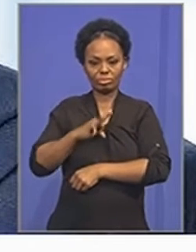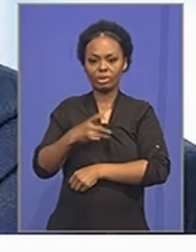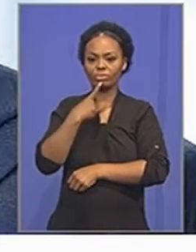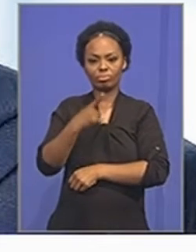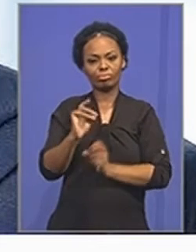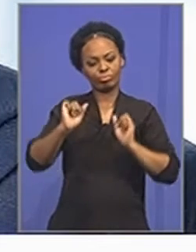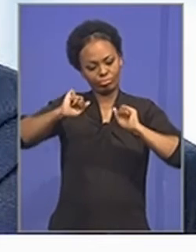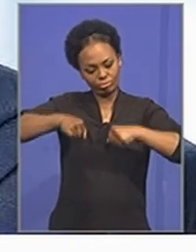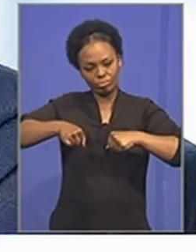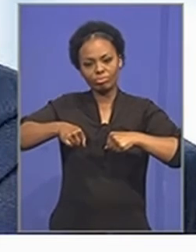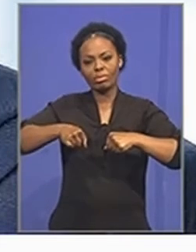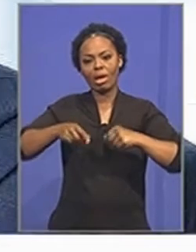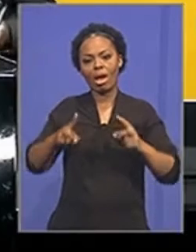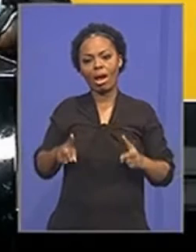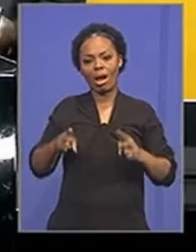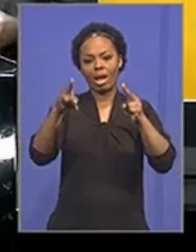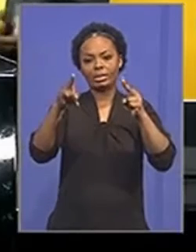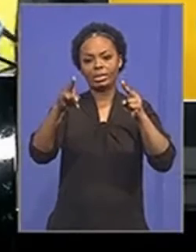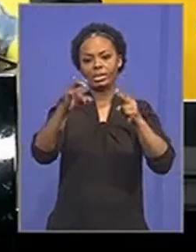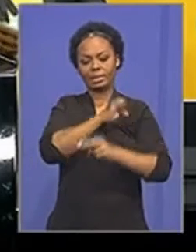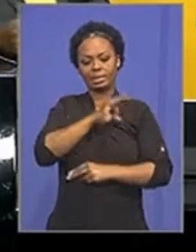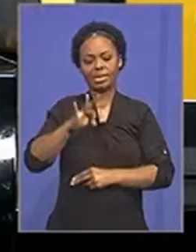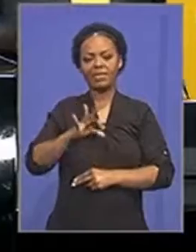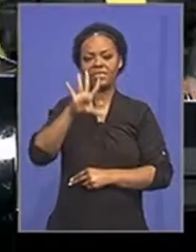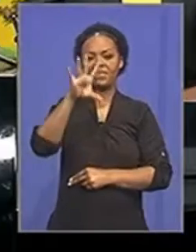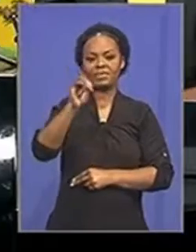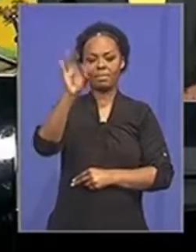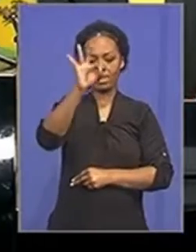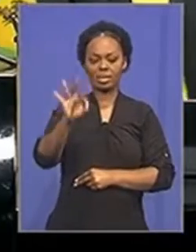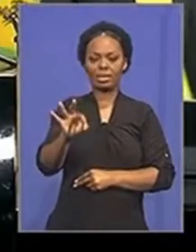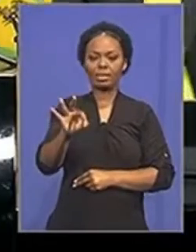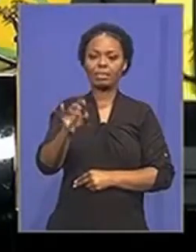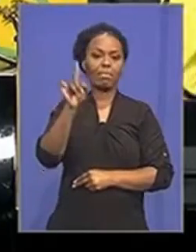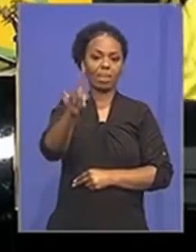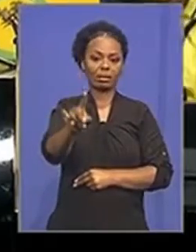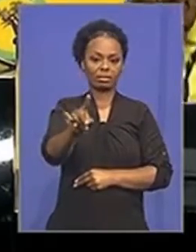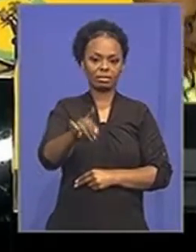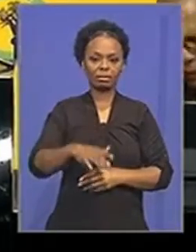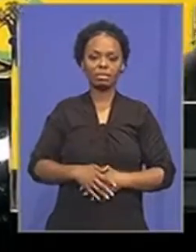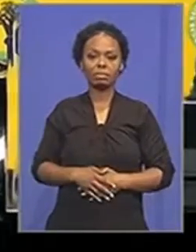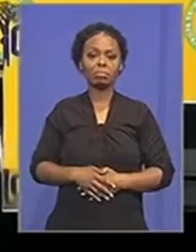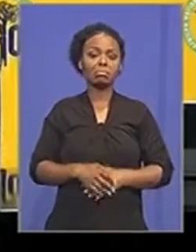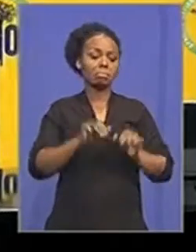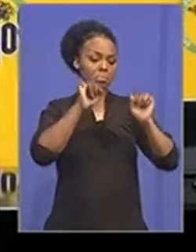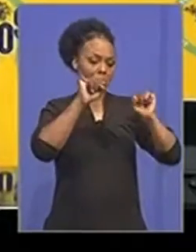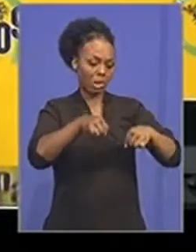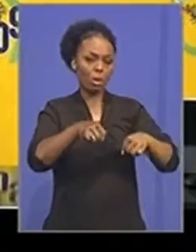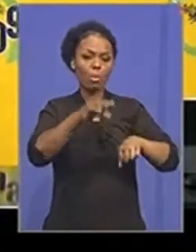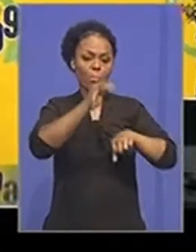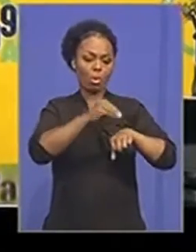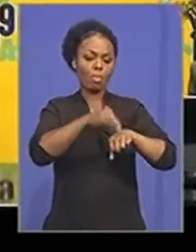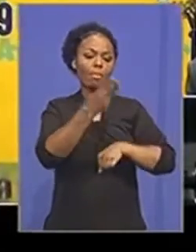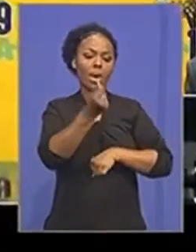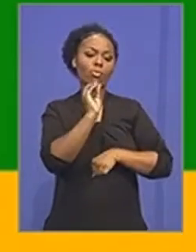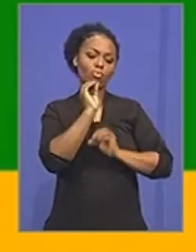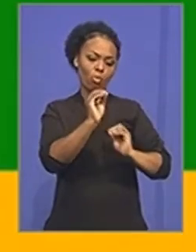by 50%. Motlatsa mongodi e moholo wa mokga o re le a hoja bothata ba matlole bo le teng, empa